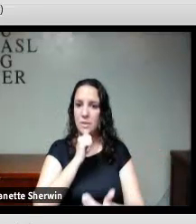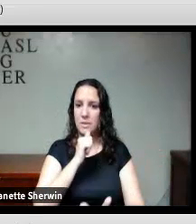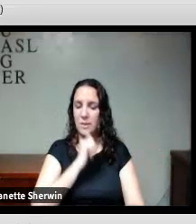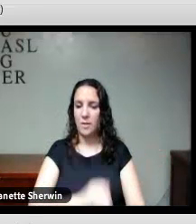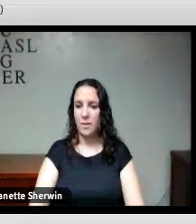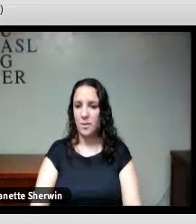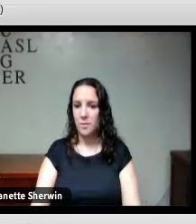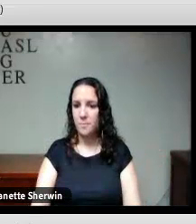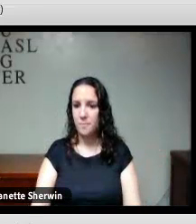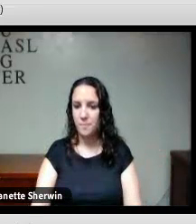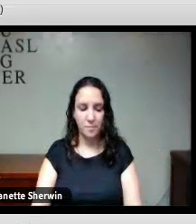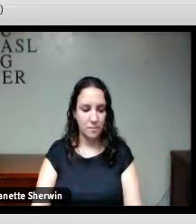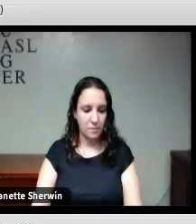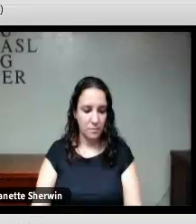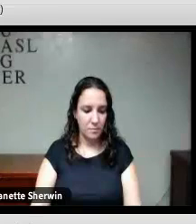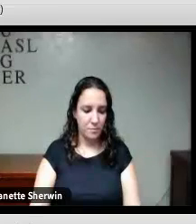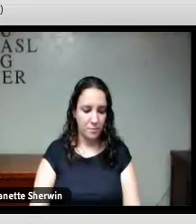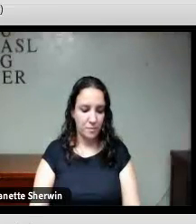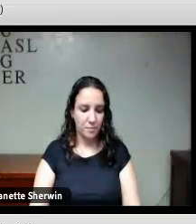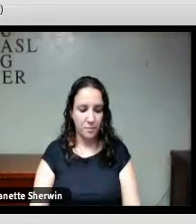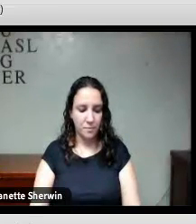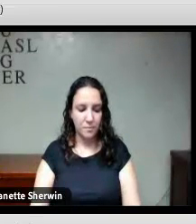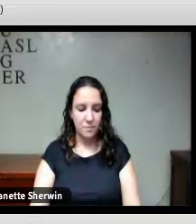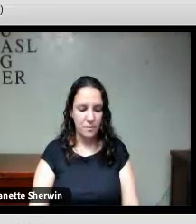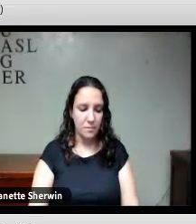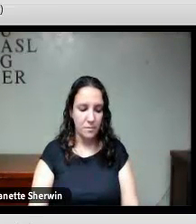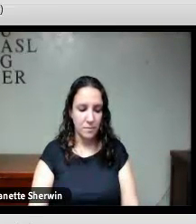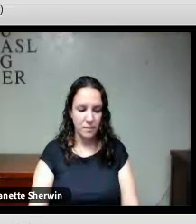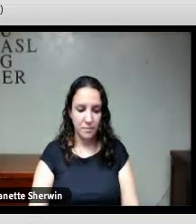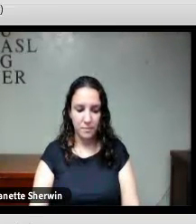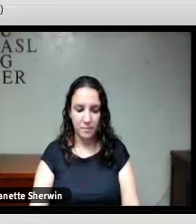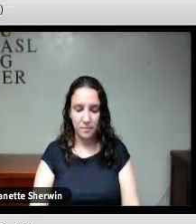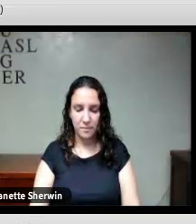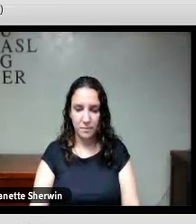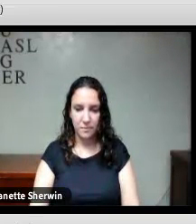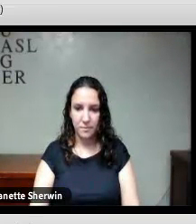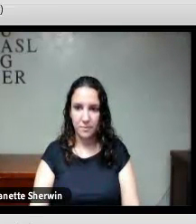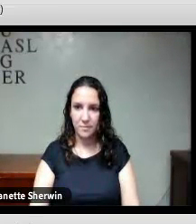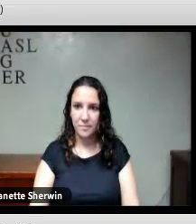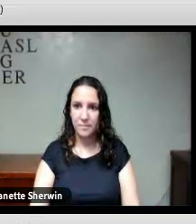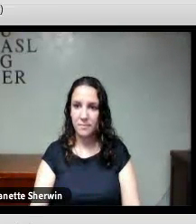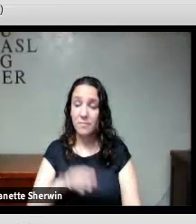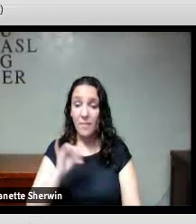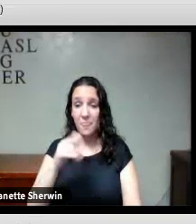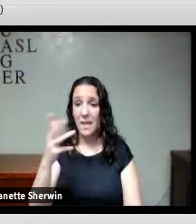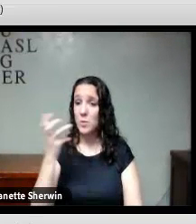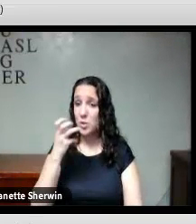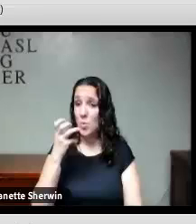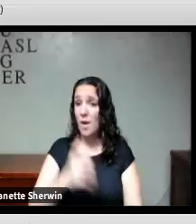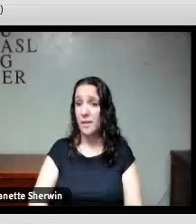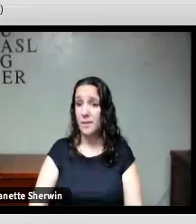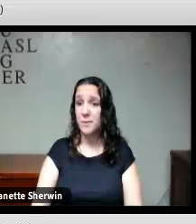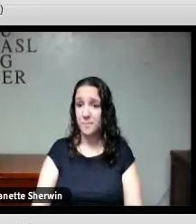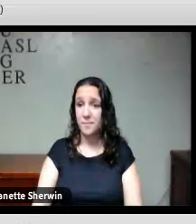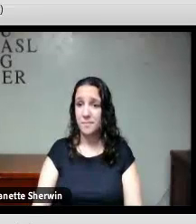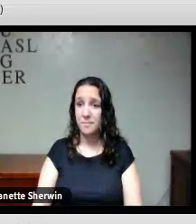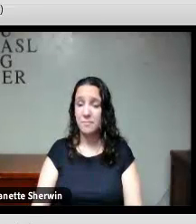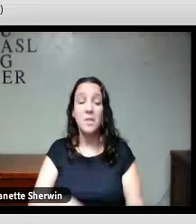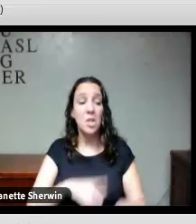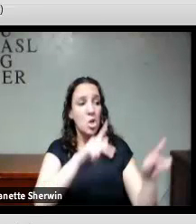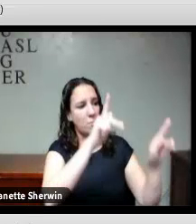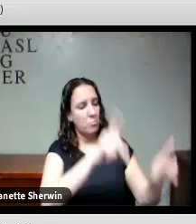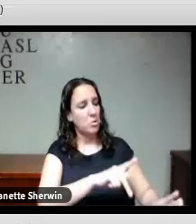tell others that you solved the problem and they'll come back. That's what you want. Adriana says the patron feels they came to the right